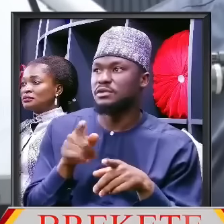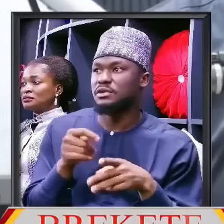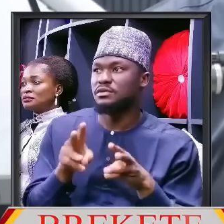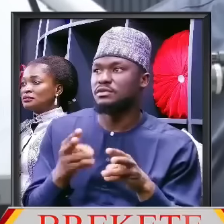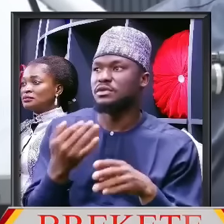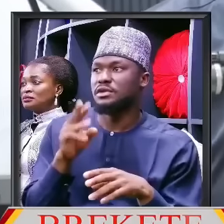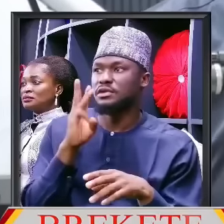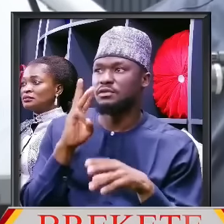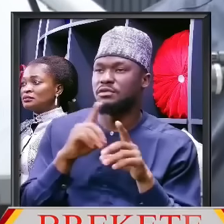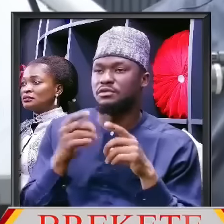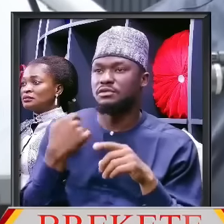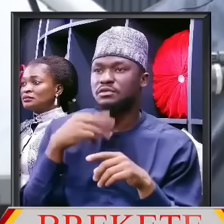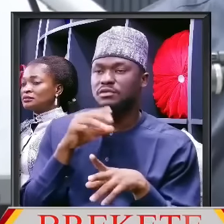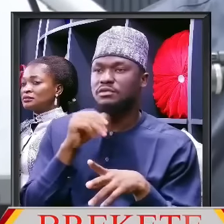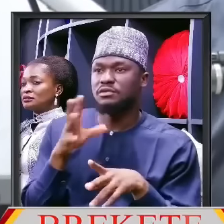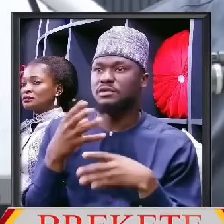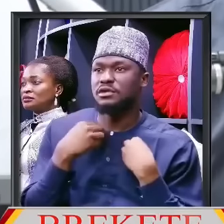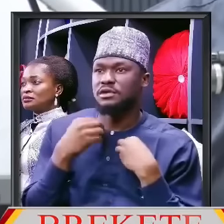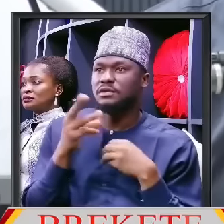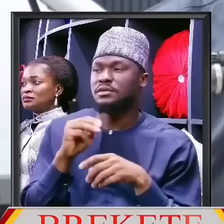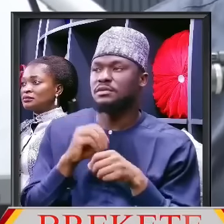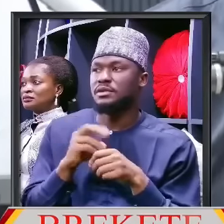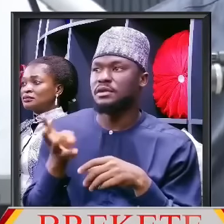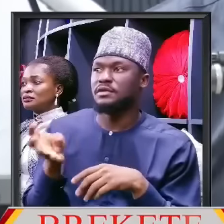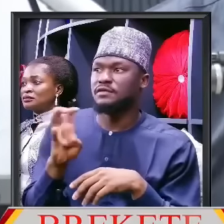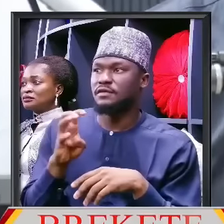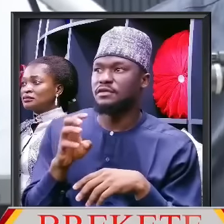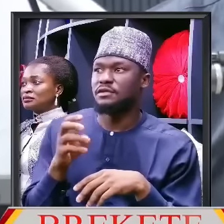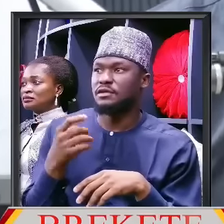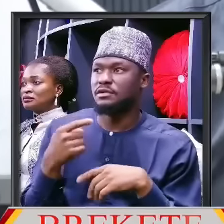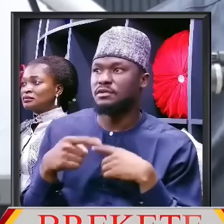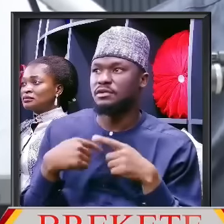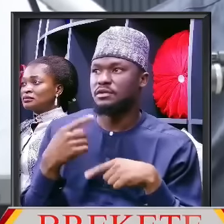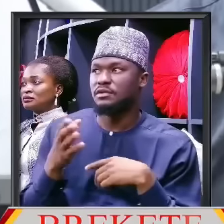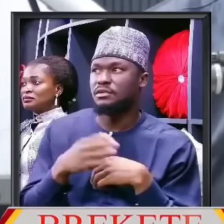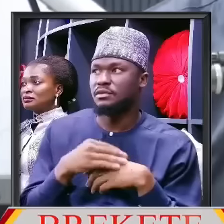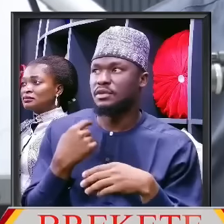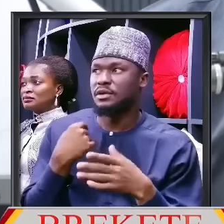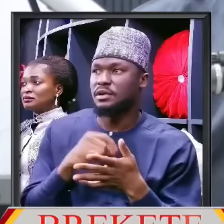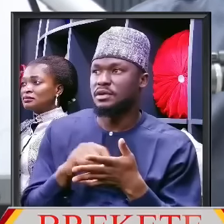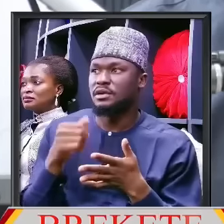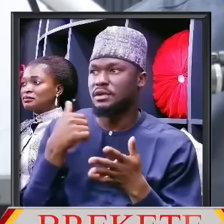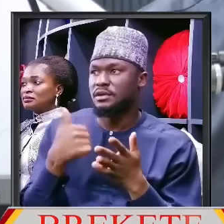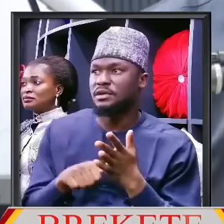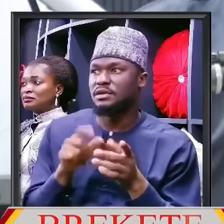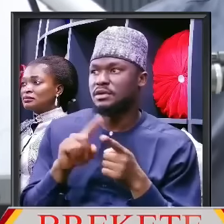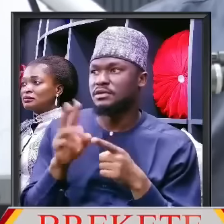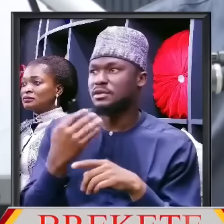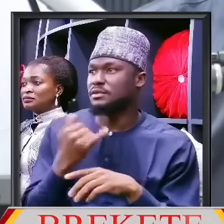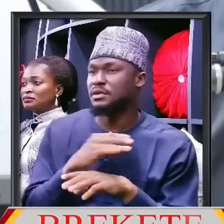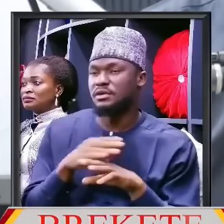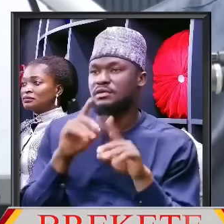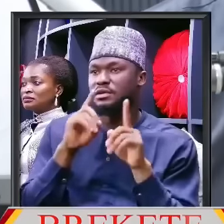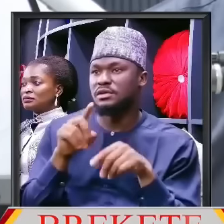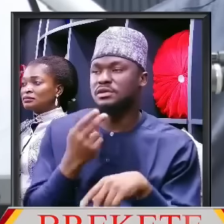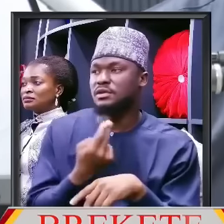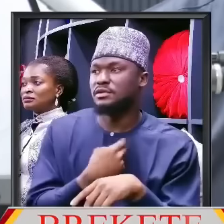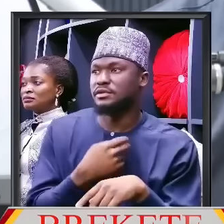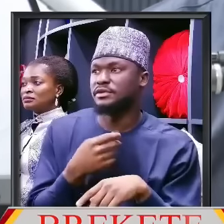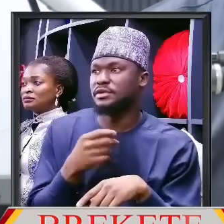no go take them for 400. Yes, sir. Una tell them. We go back, we tell them, we wrote letters to them. They no answer us.